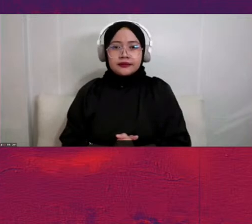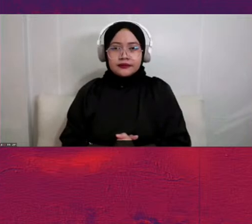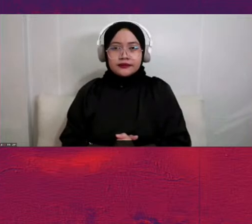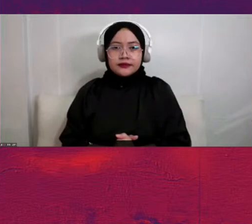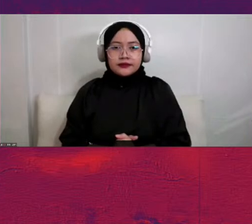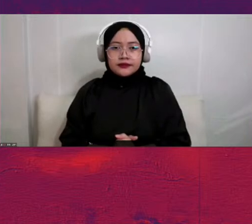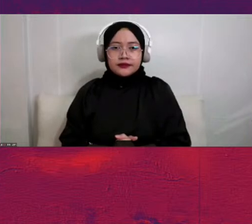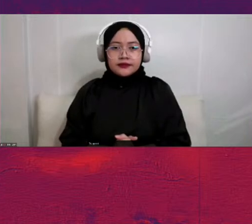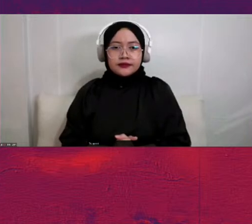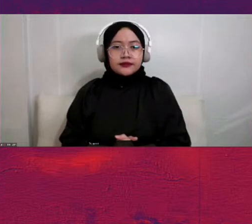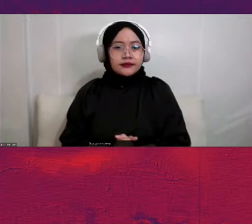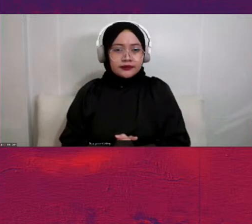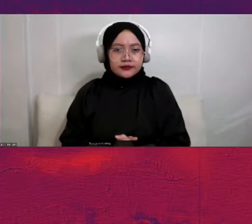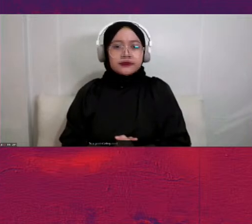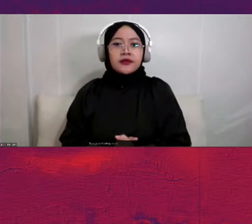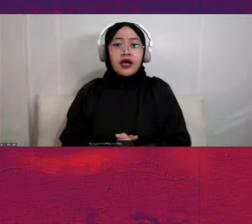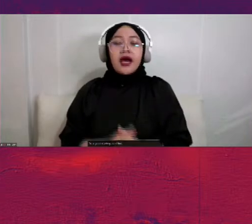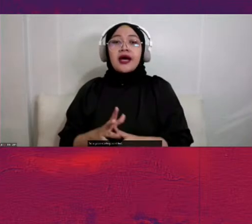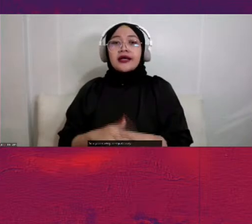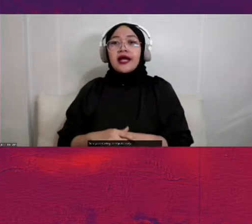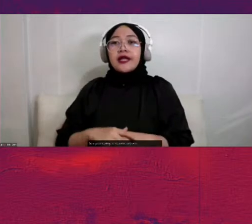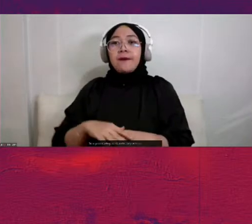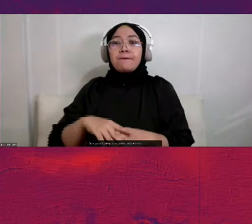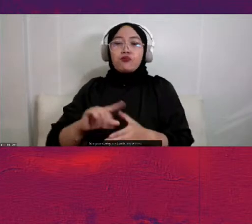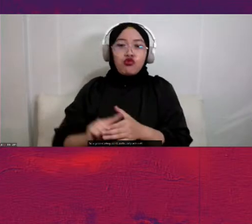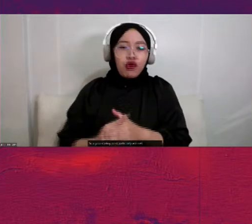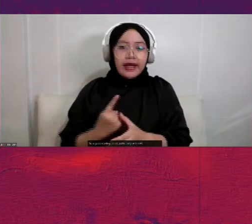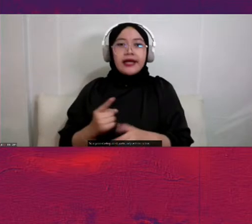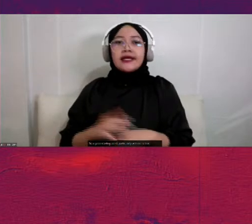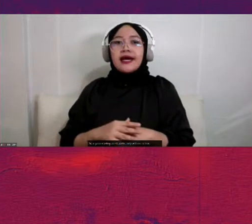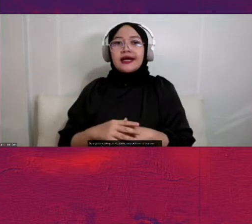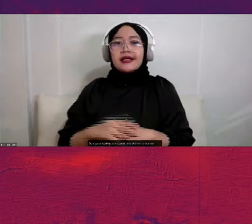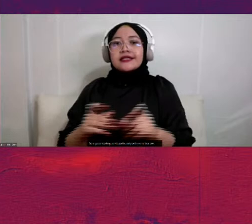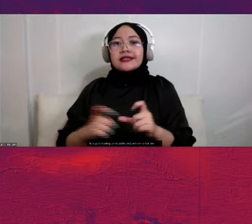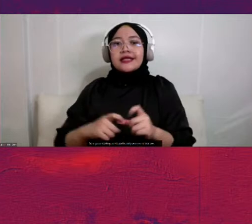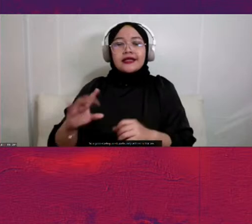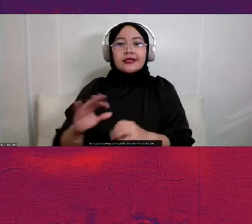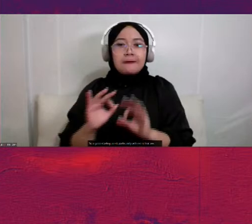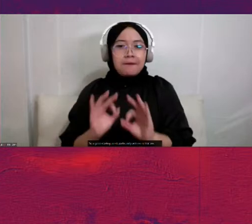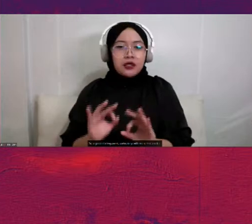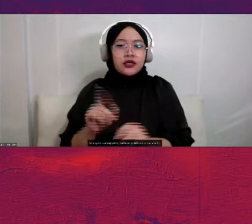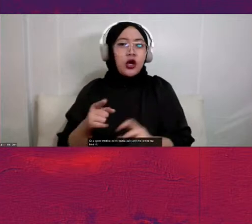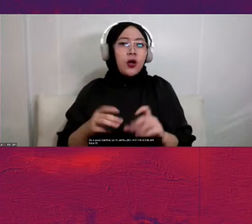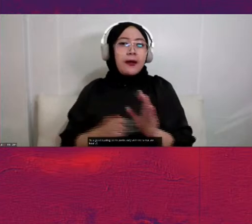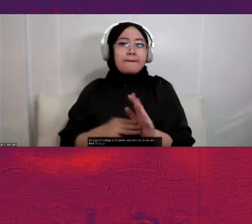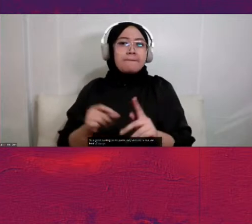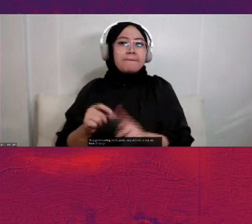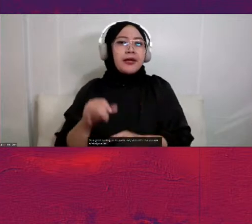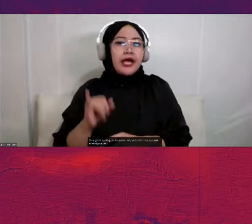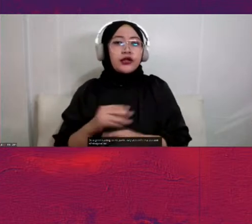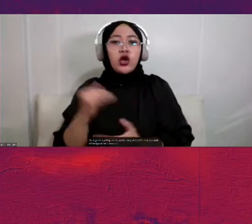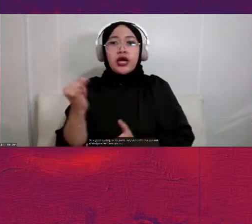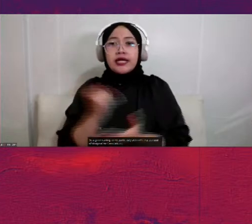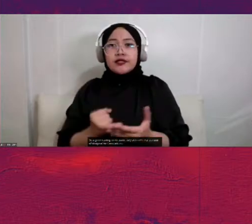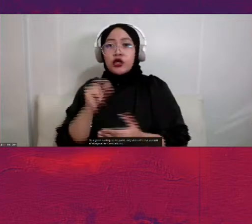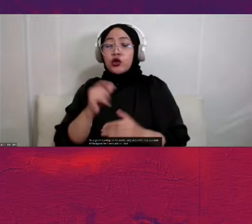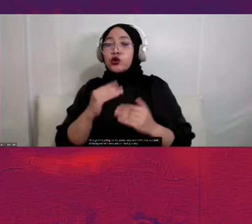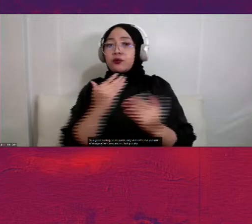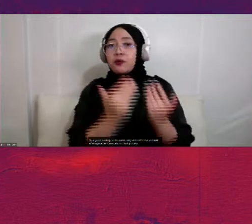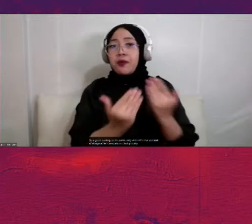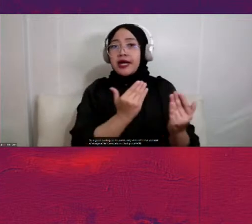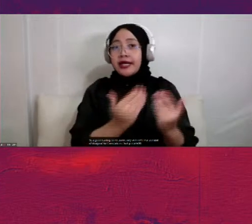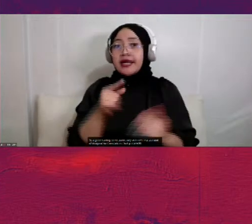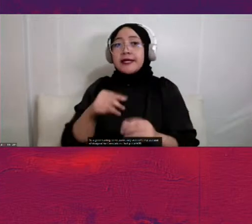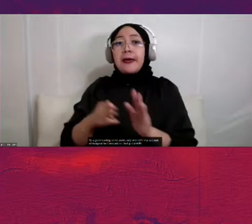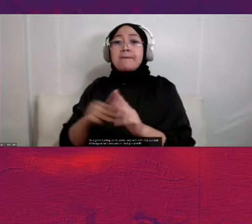So a good starting point, particularly with MPIs that are kind of designed for comparisons, like Global